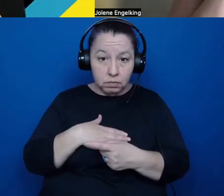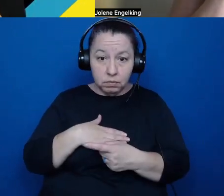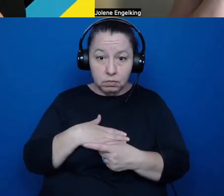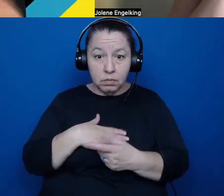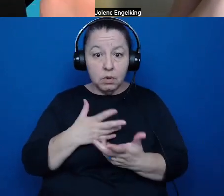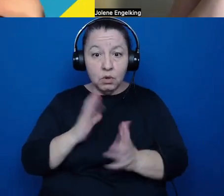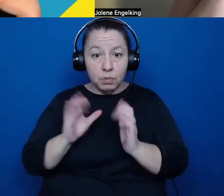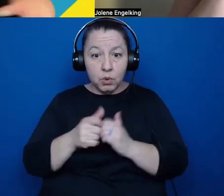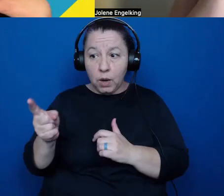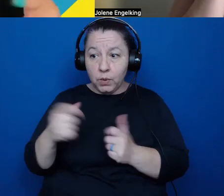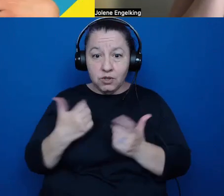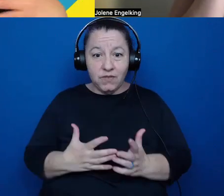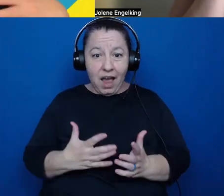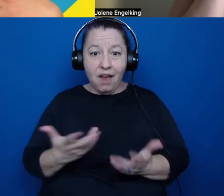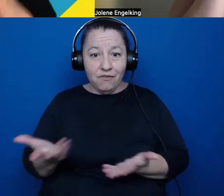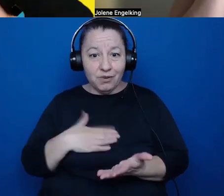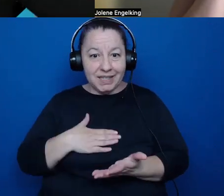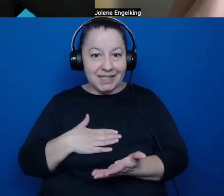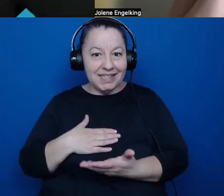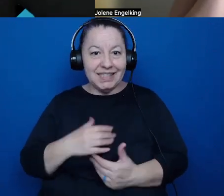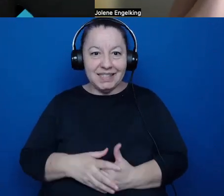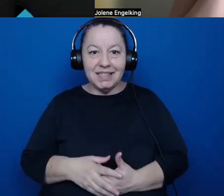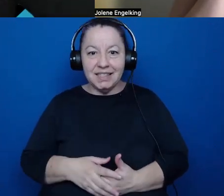communicate with the survivor instead of,